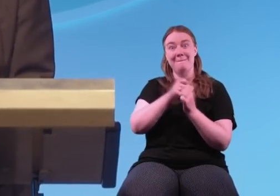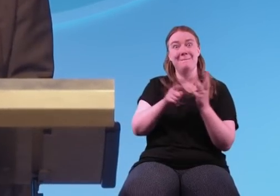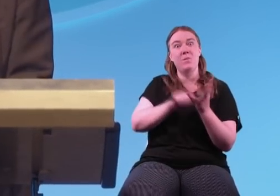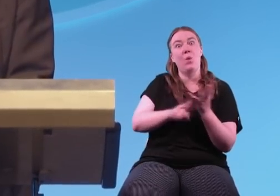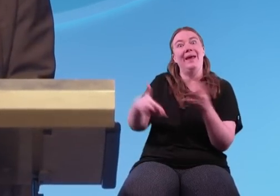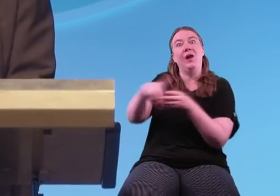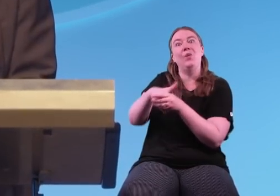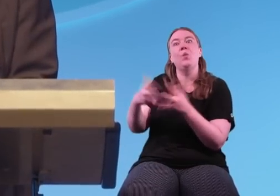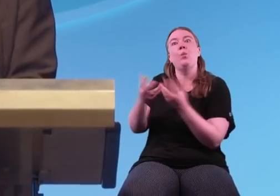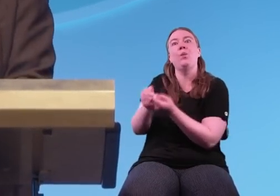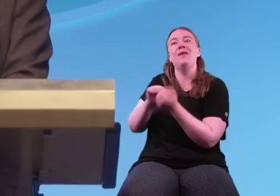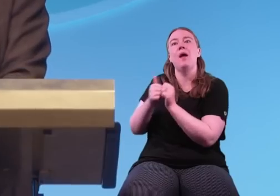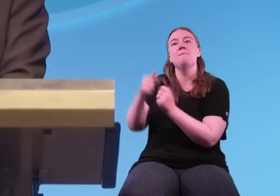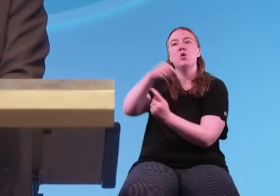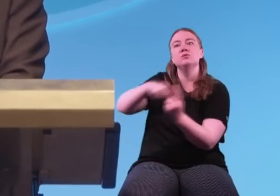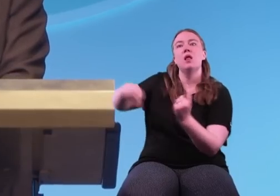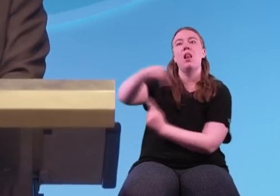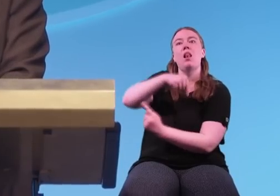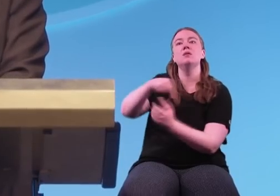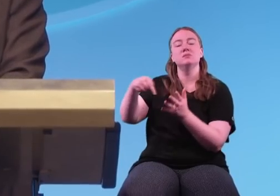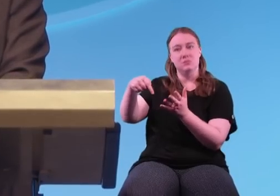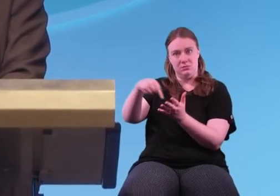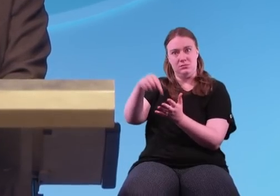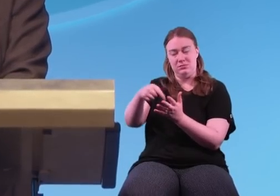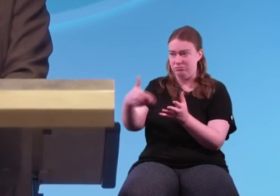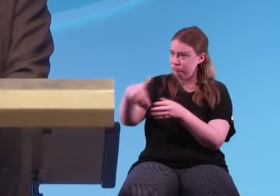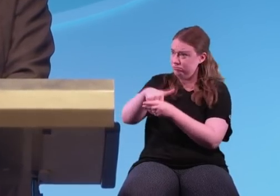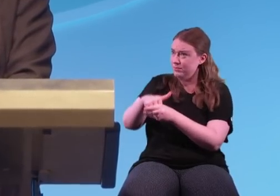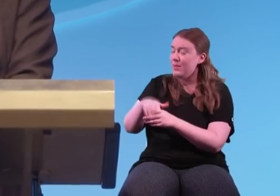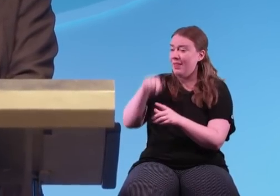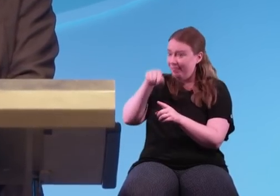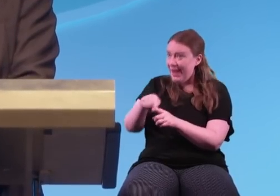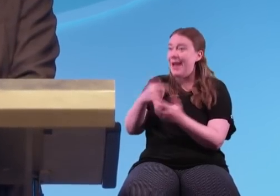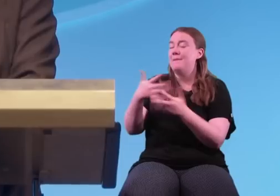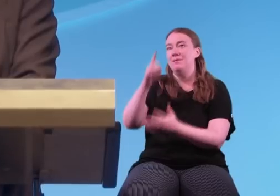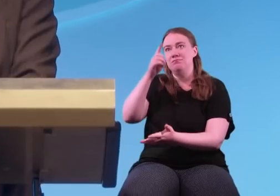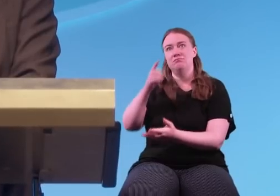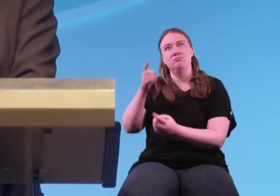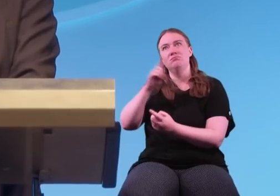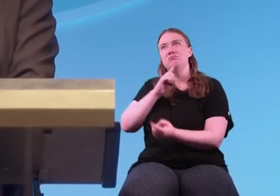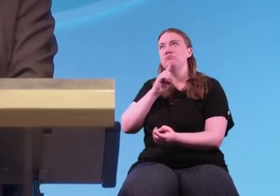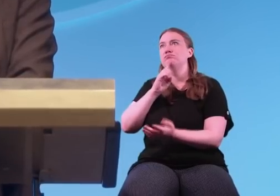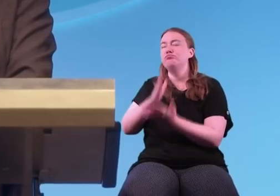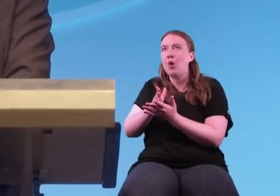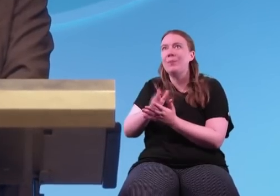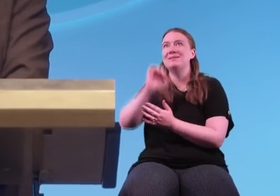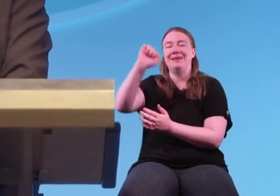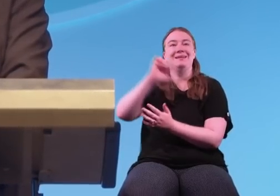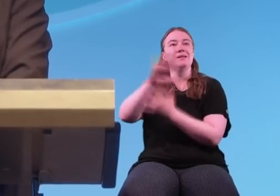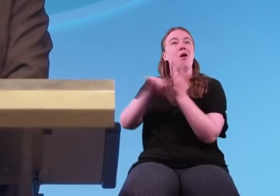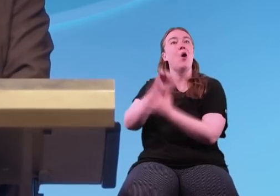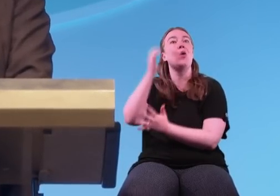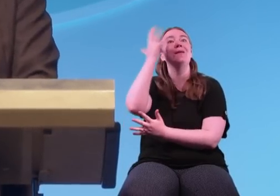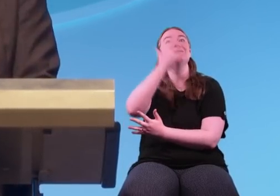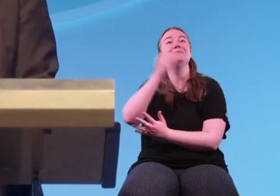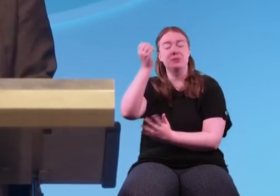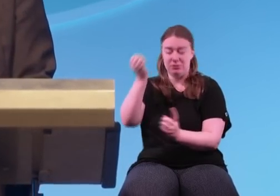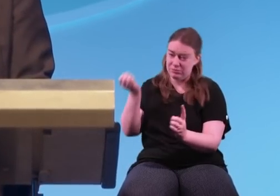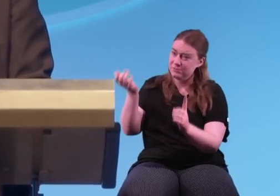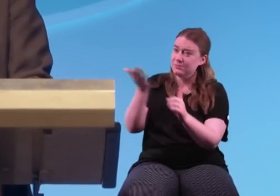Jesus Christ, those who have been promised the inspiration of the Holy Spirit, and those who have been charged